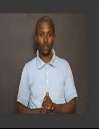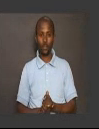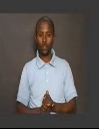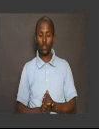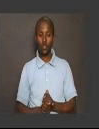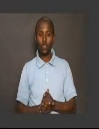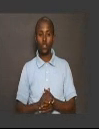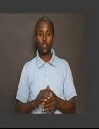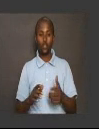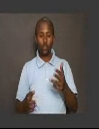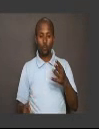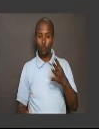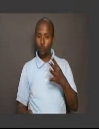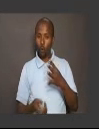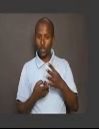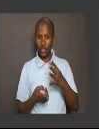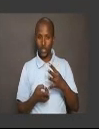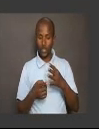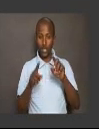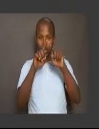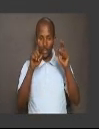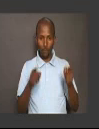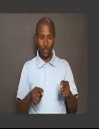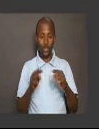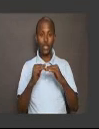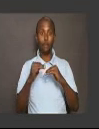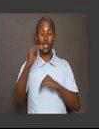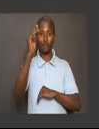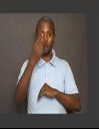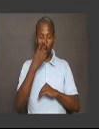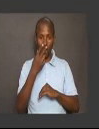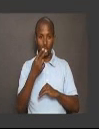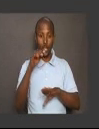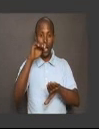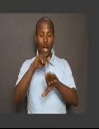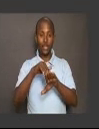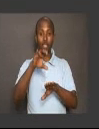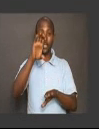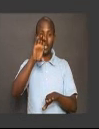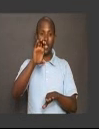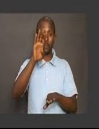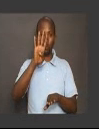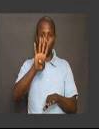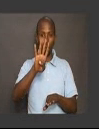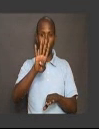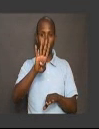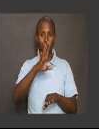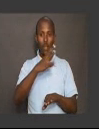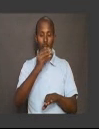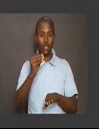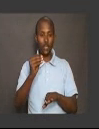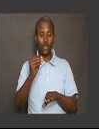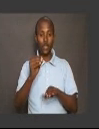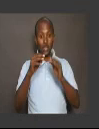On the fourth interval, the maximum occurs at C4, and the